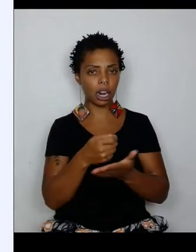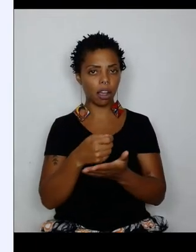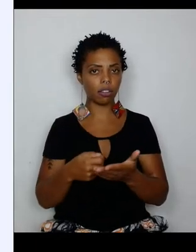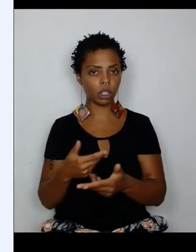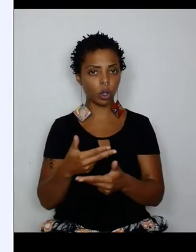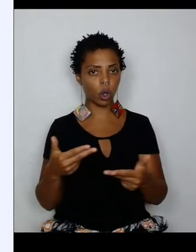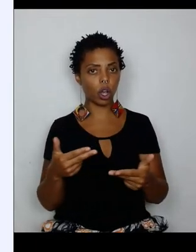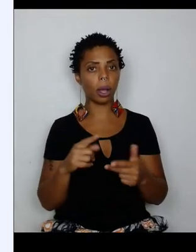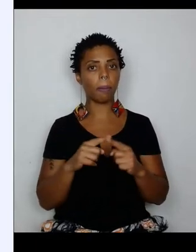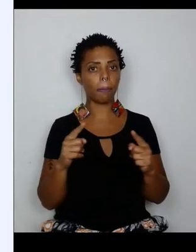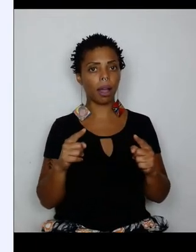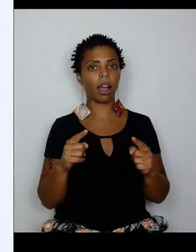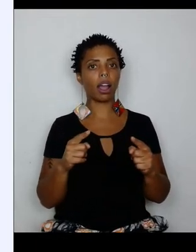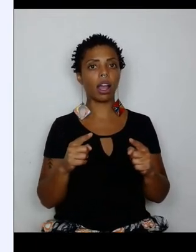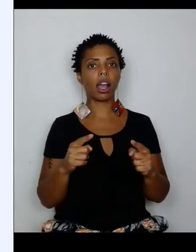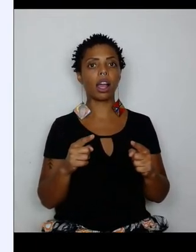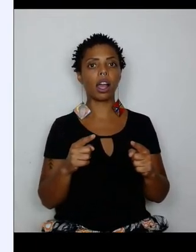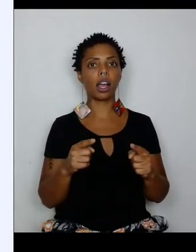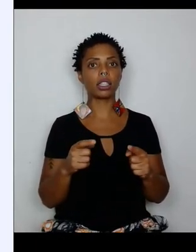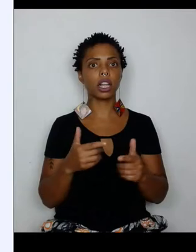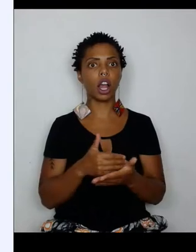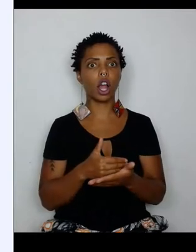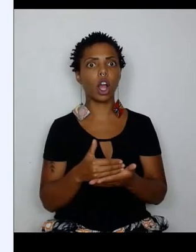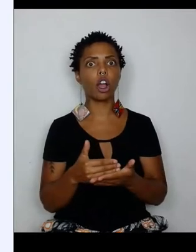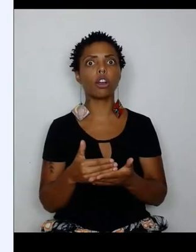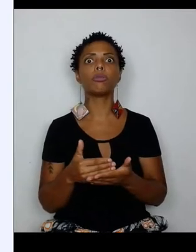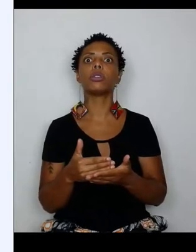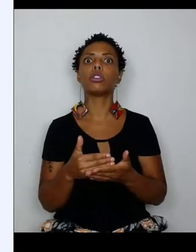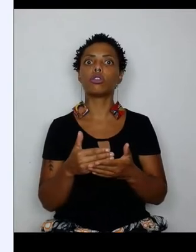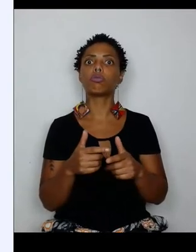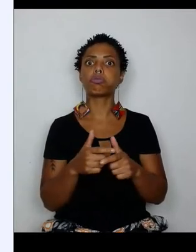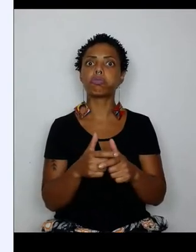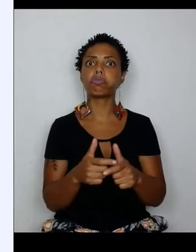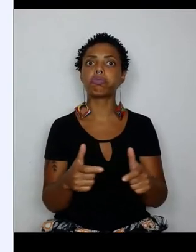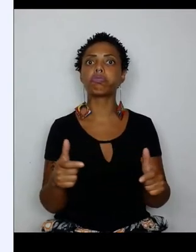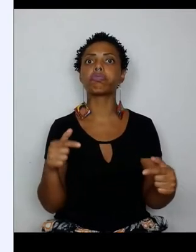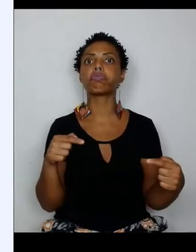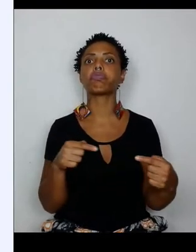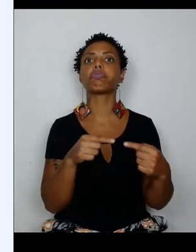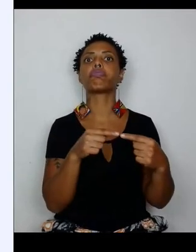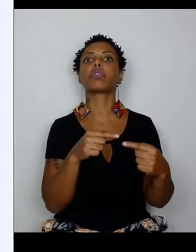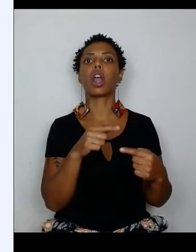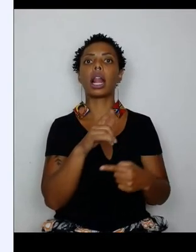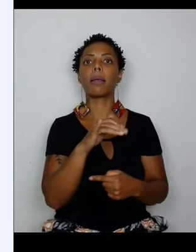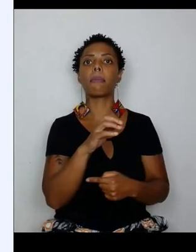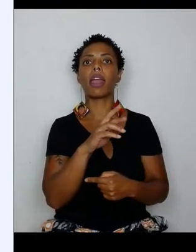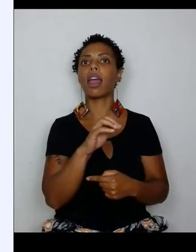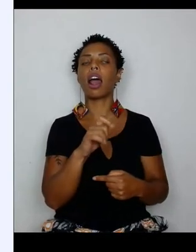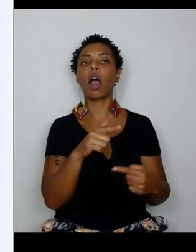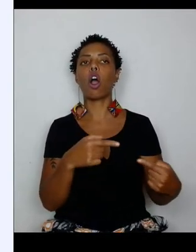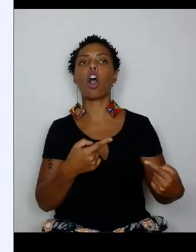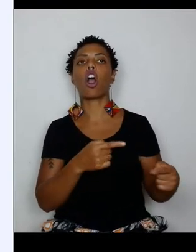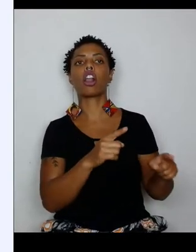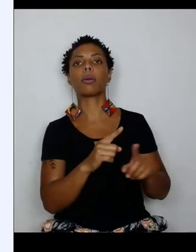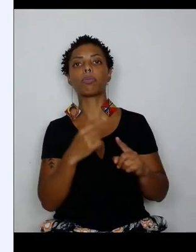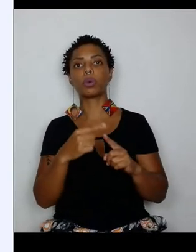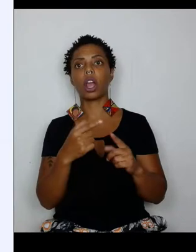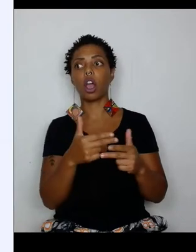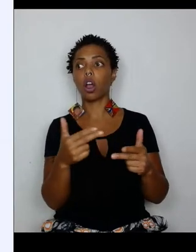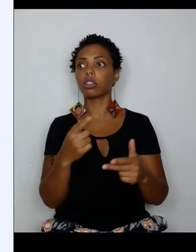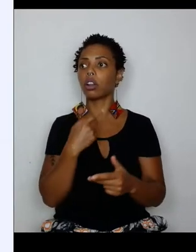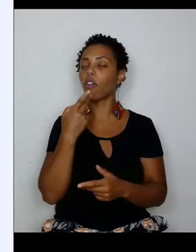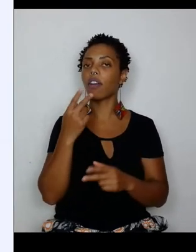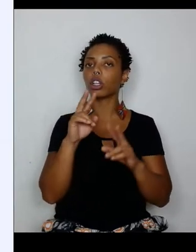these included the social causes of prostitution the punitive laws that govern marriage and divorce and the cultural